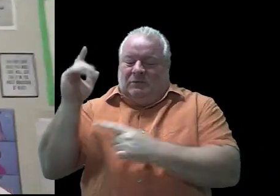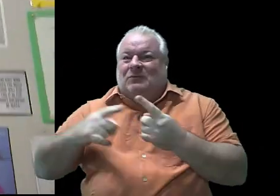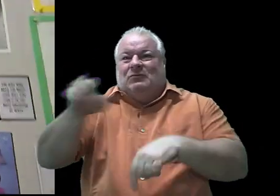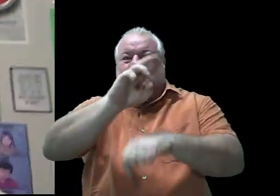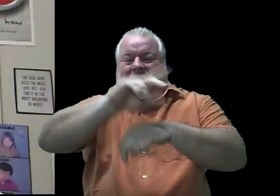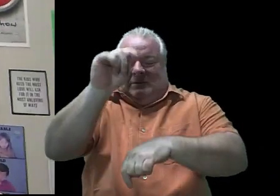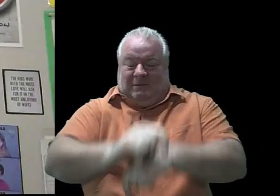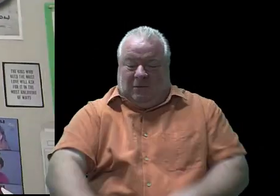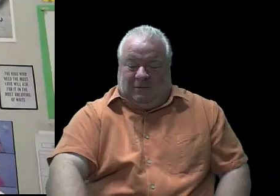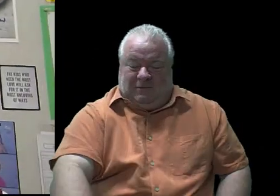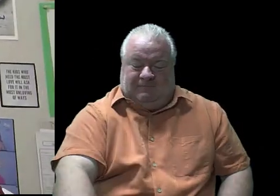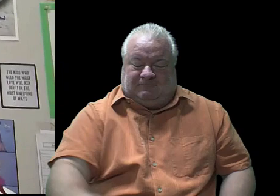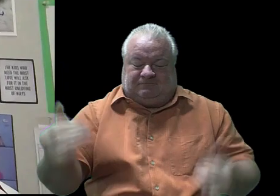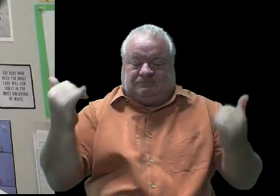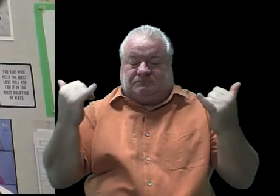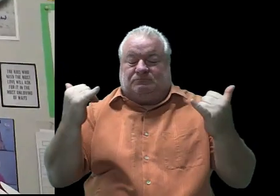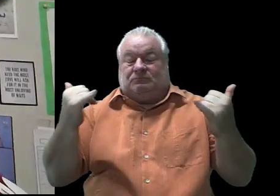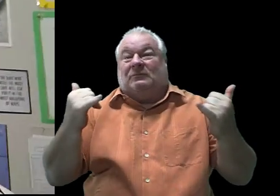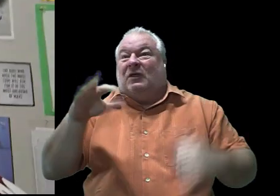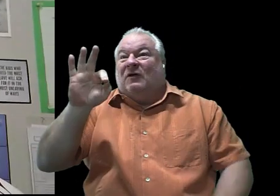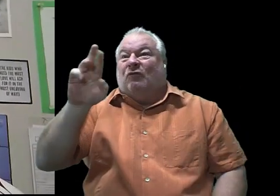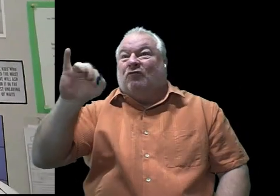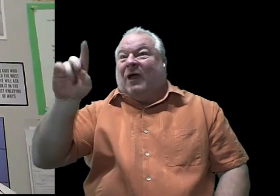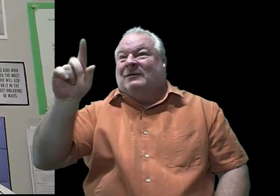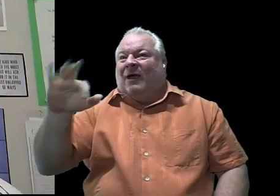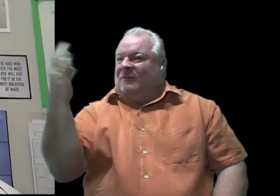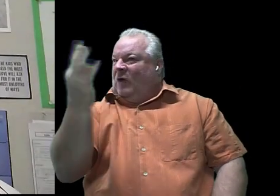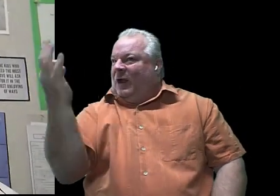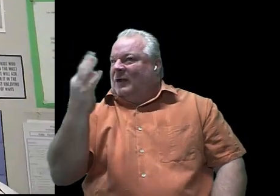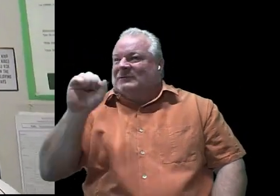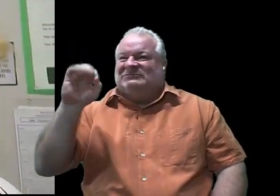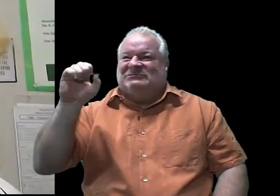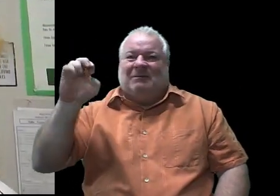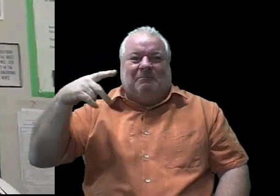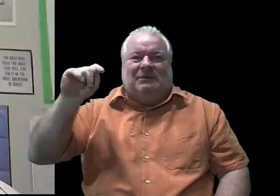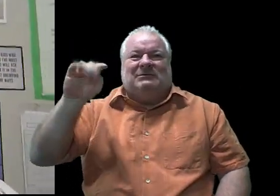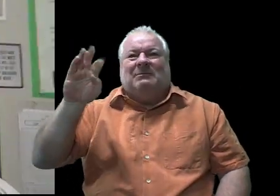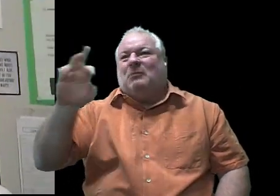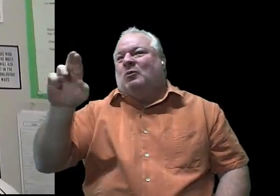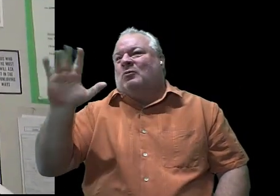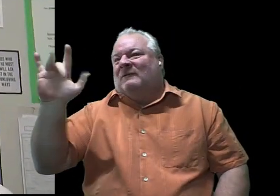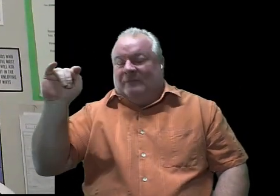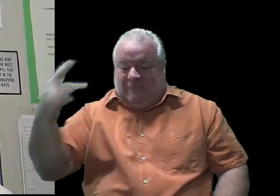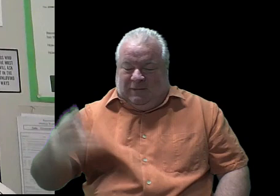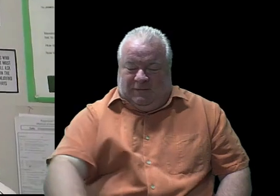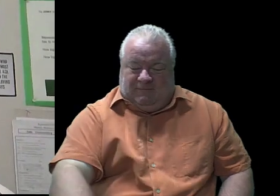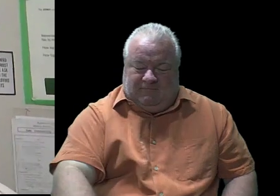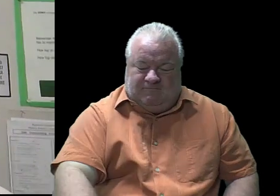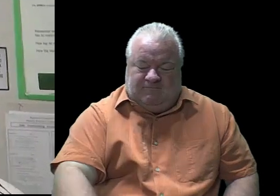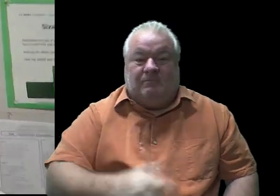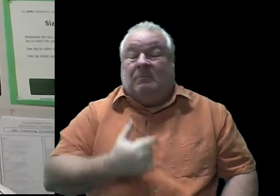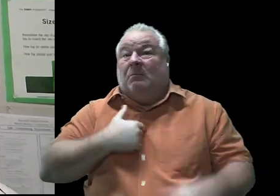Good morning, Raymond Temple. Today is Friday, September 25th.